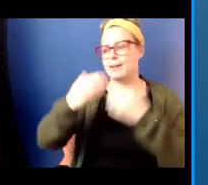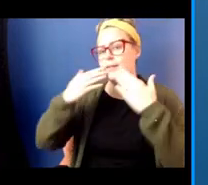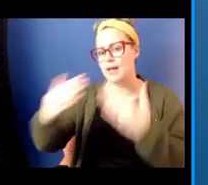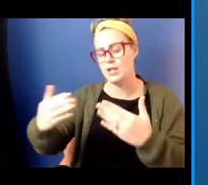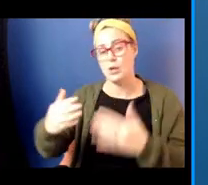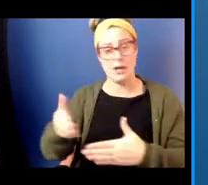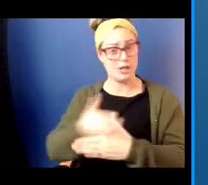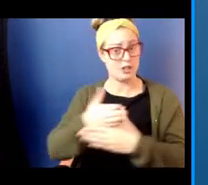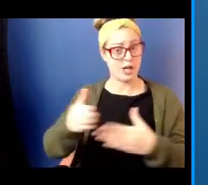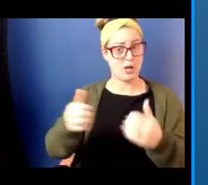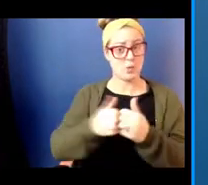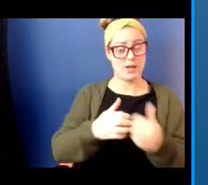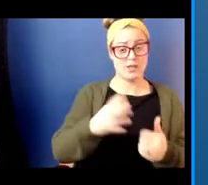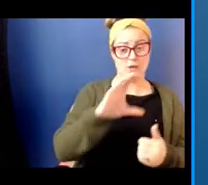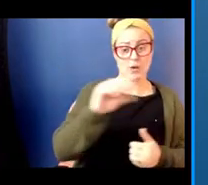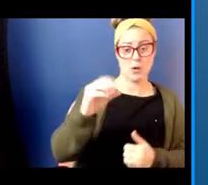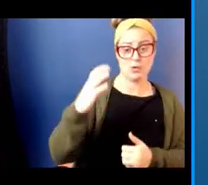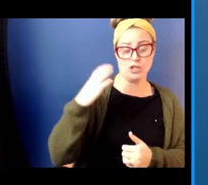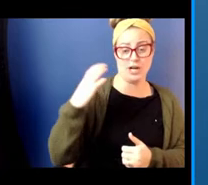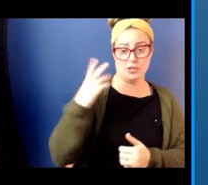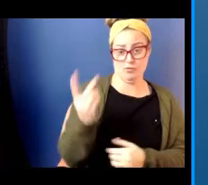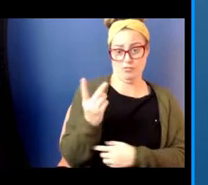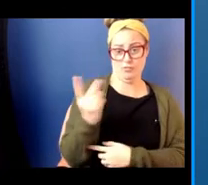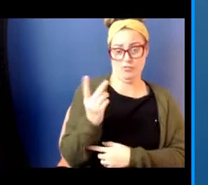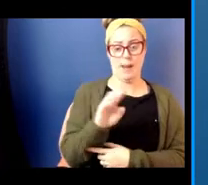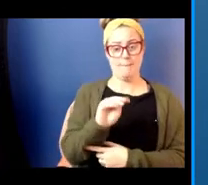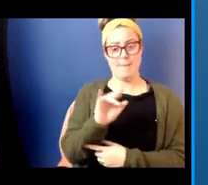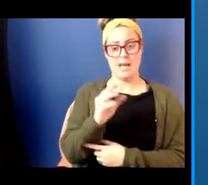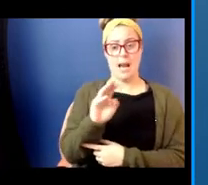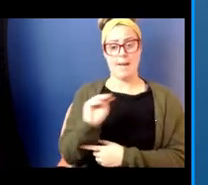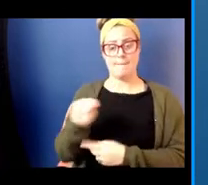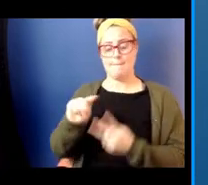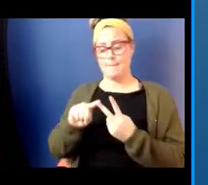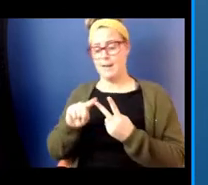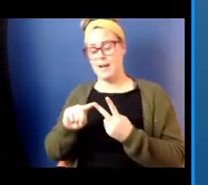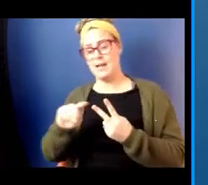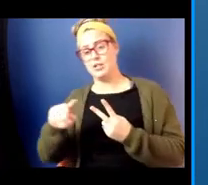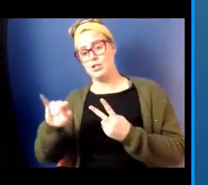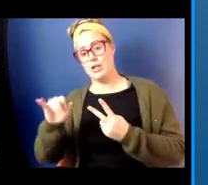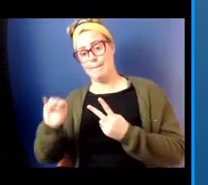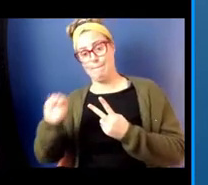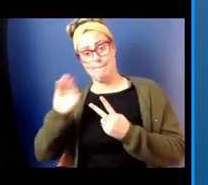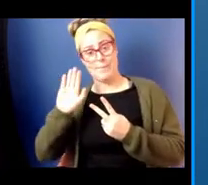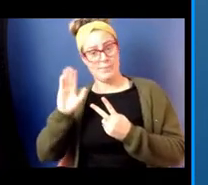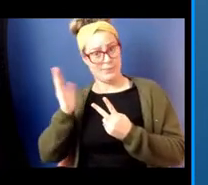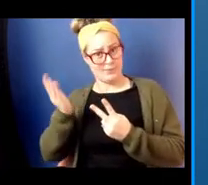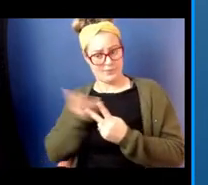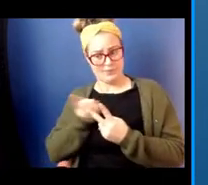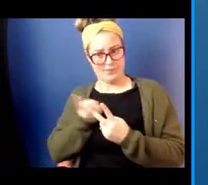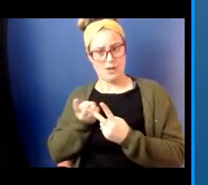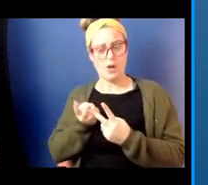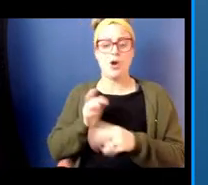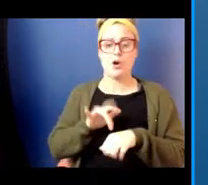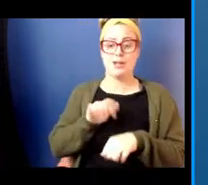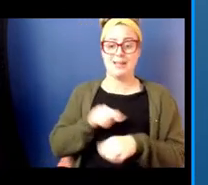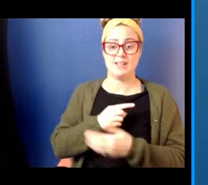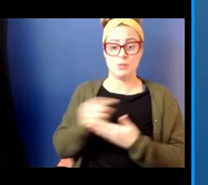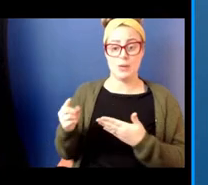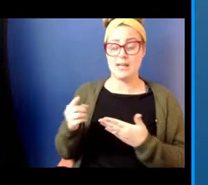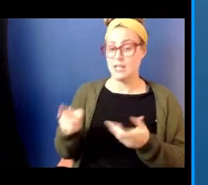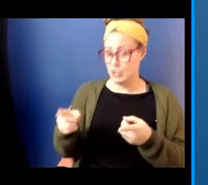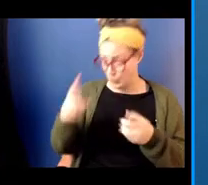mignon Moore earlier this week and as you gather to consider changes to the Democratic party's nominating calendar